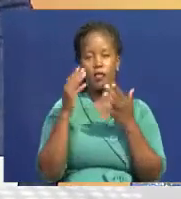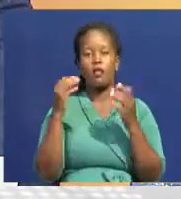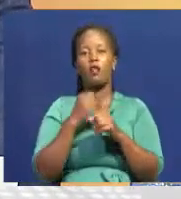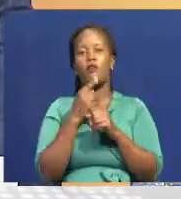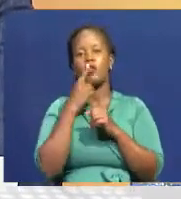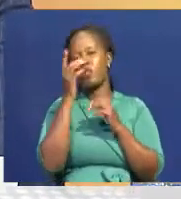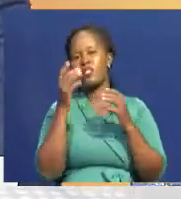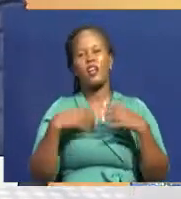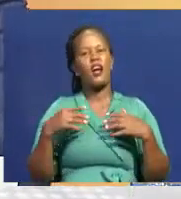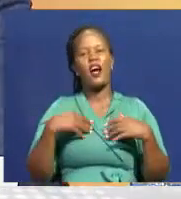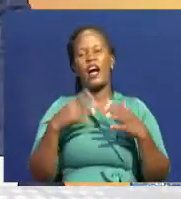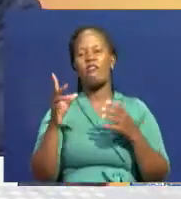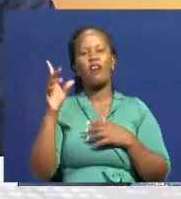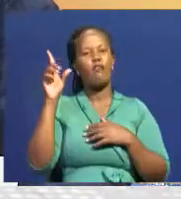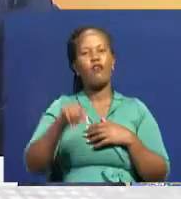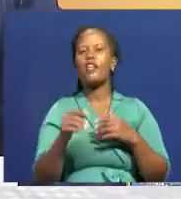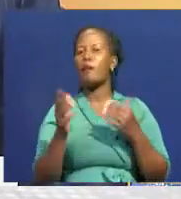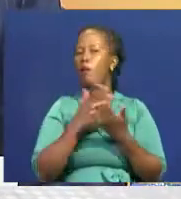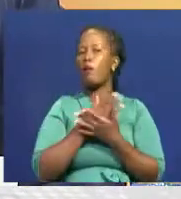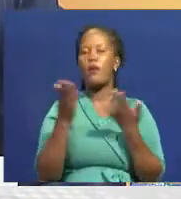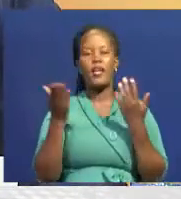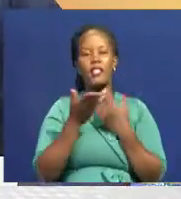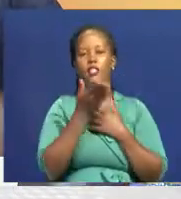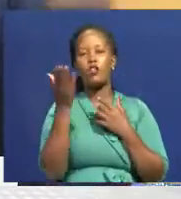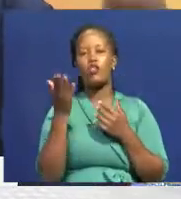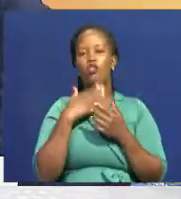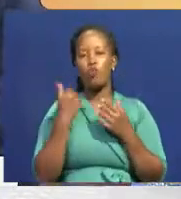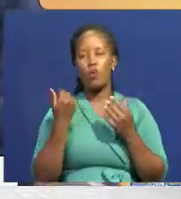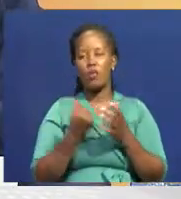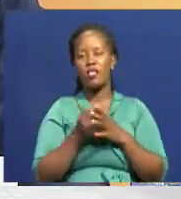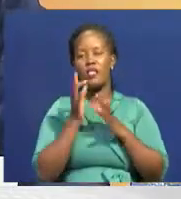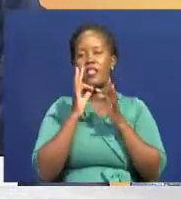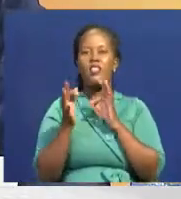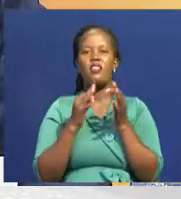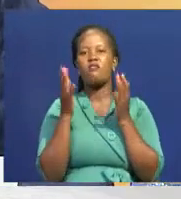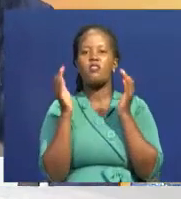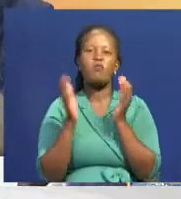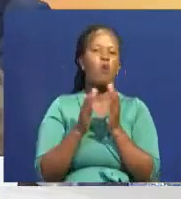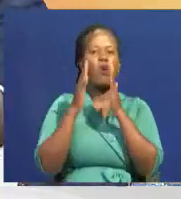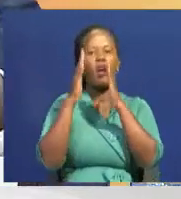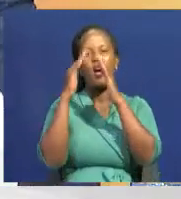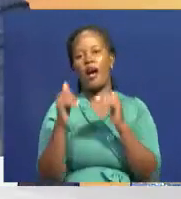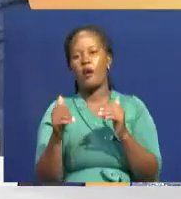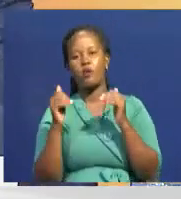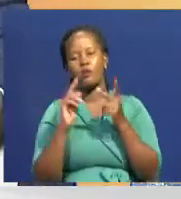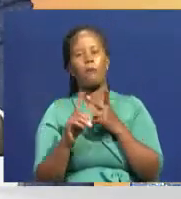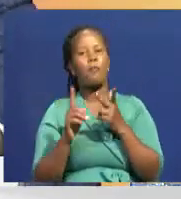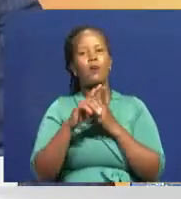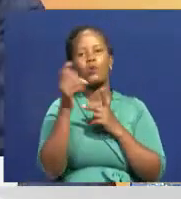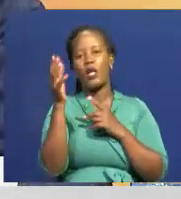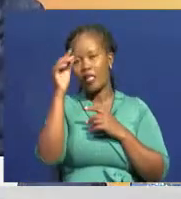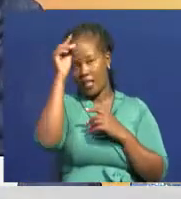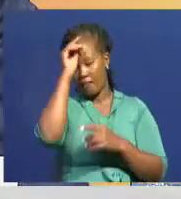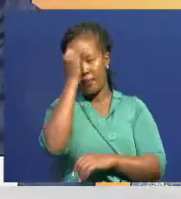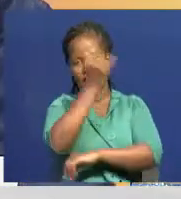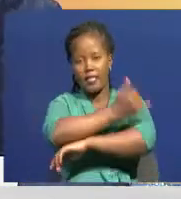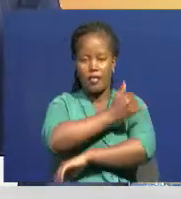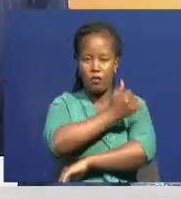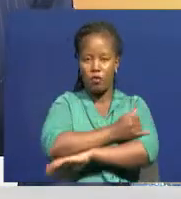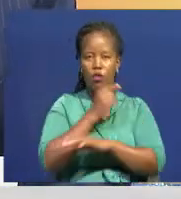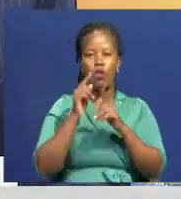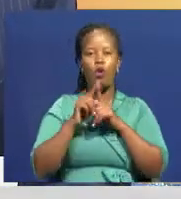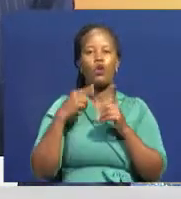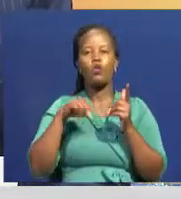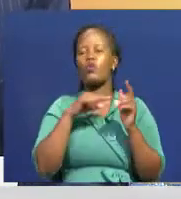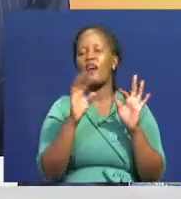classy, affordable, any products that you want. We talk of micro house, we talk of those other government agencies, and we are very